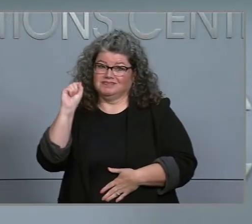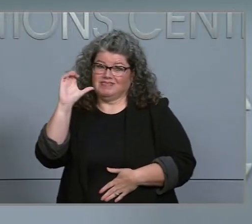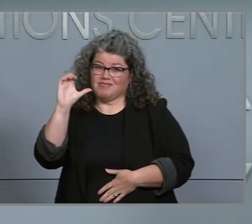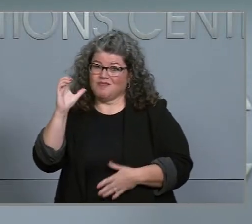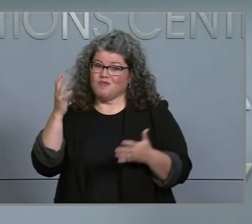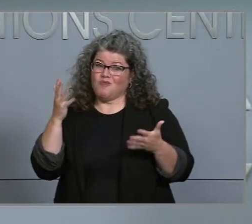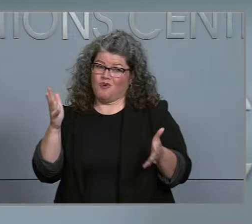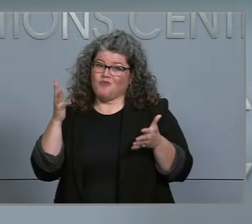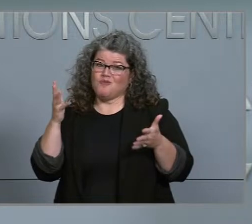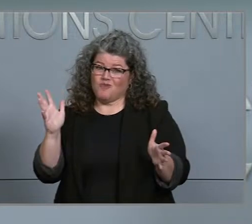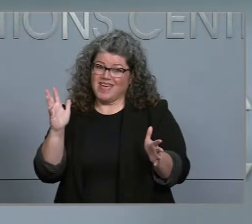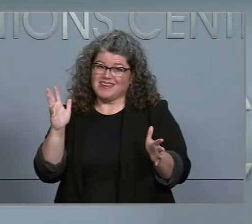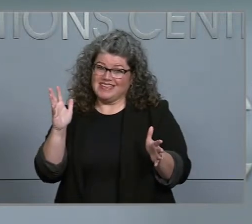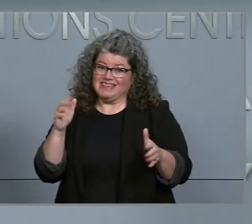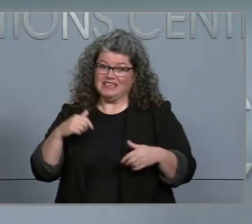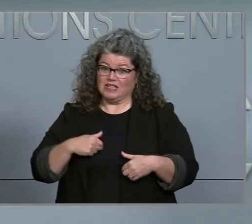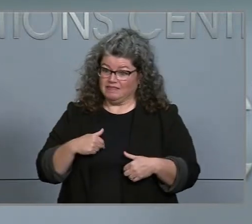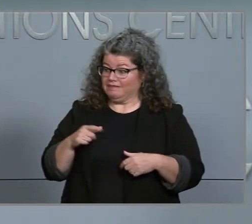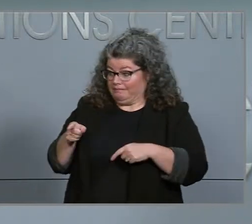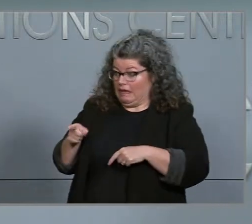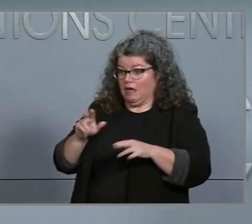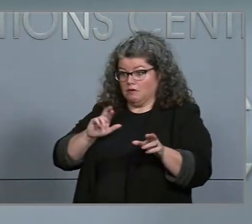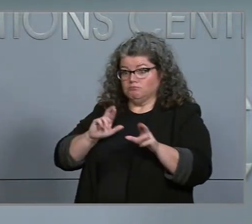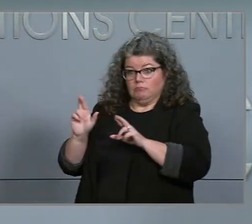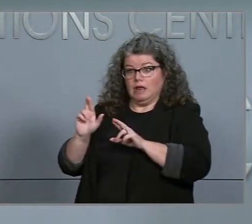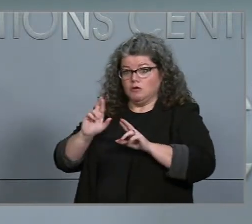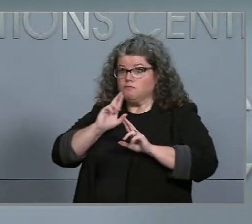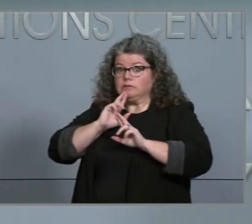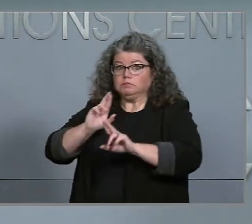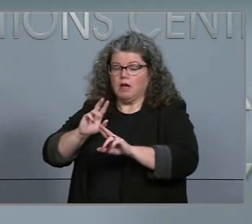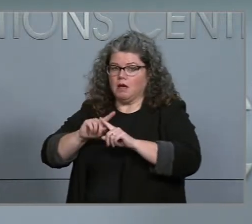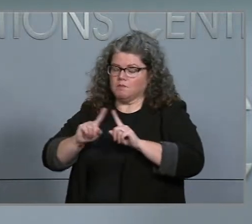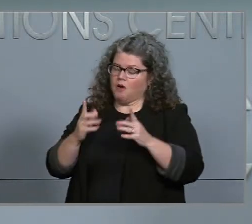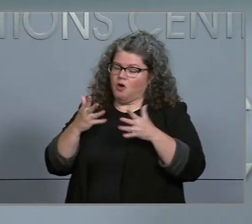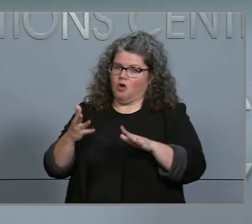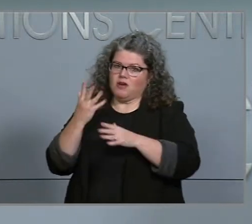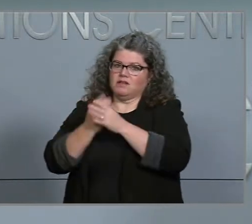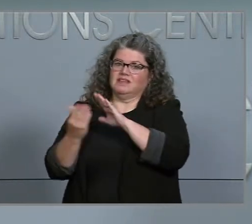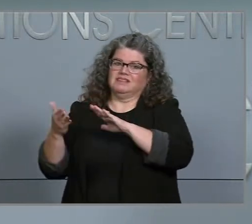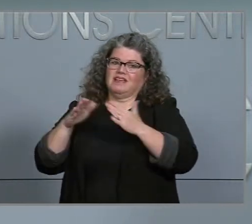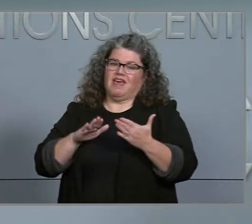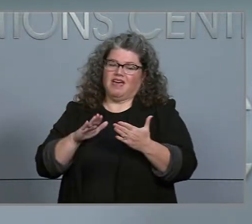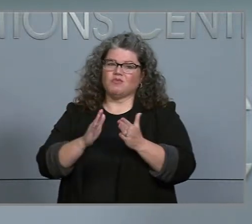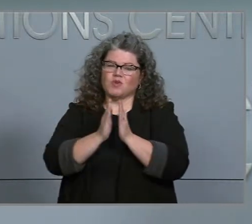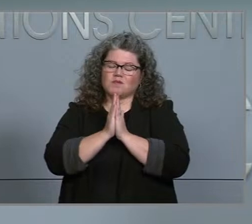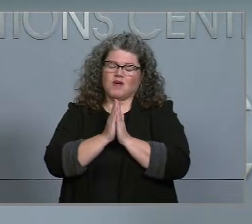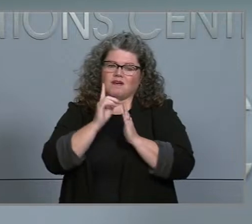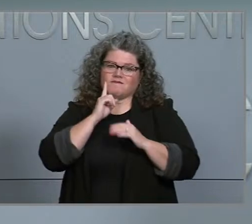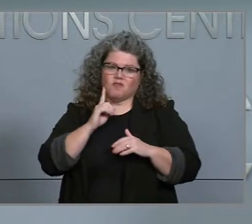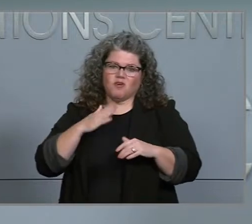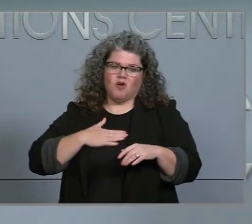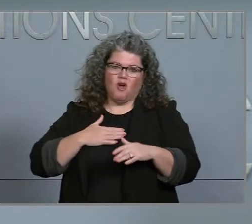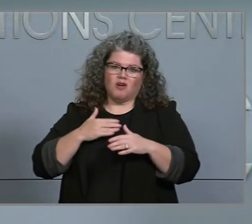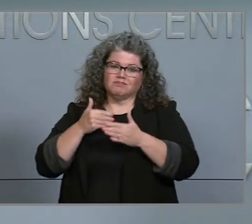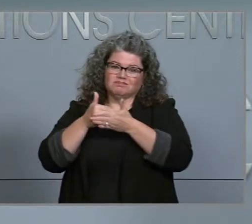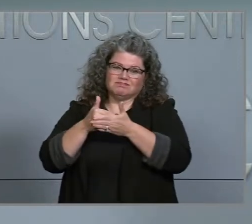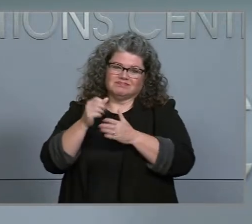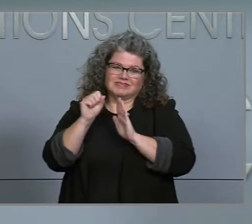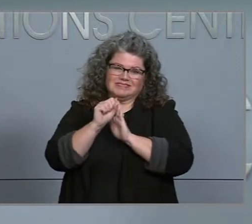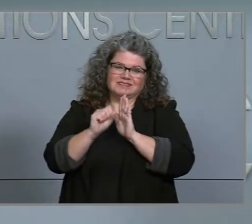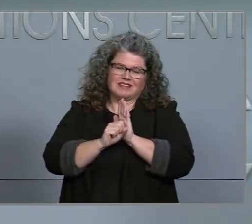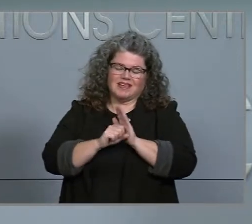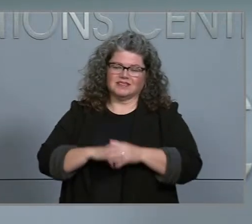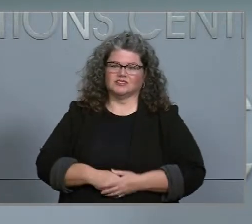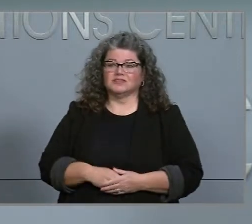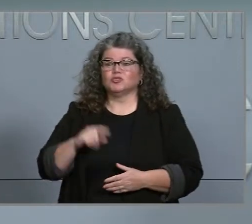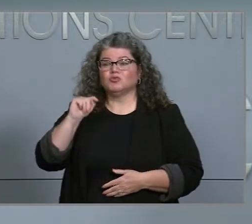Carolina, where response efforts are ongoing, and our prayers are with our southern neighbors. Tropical